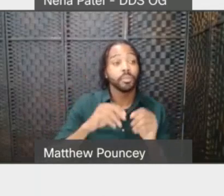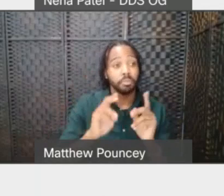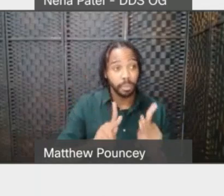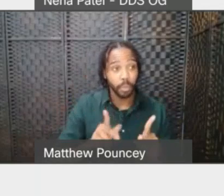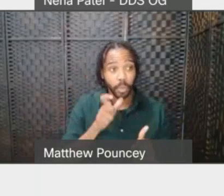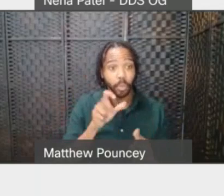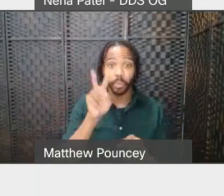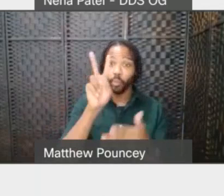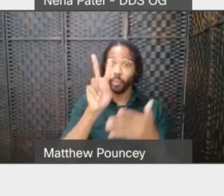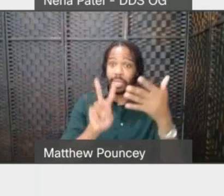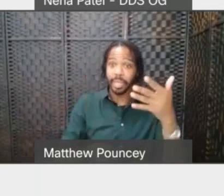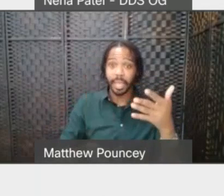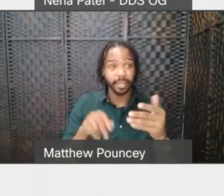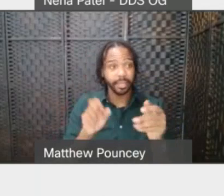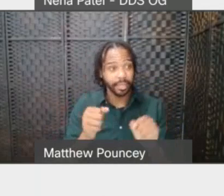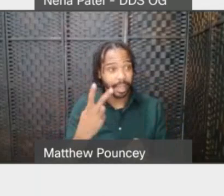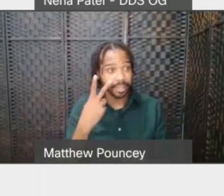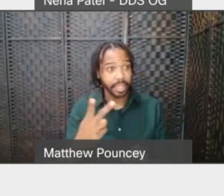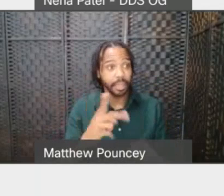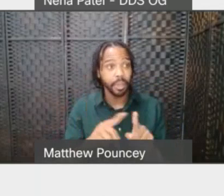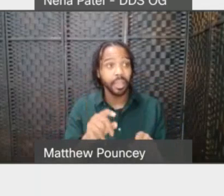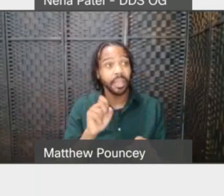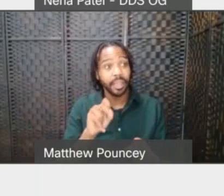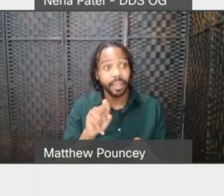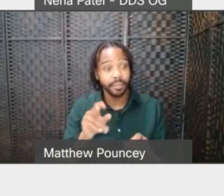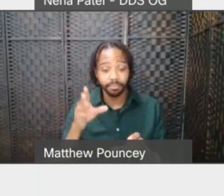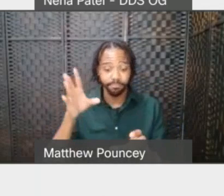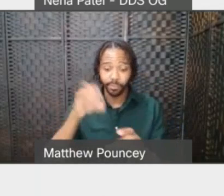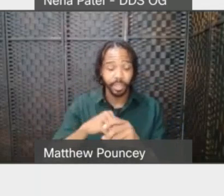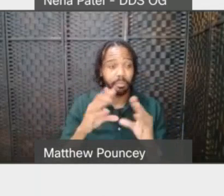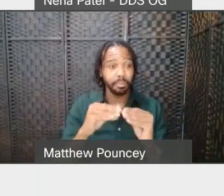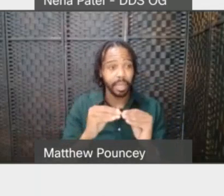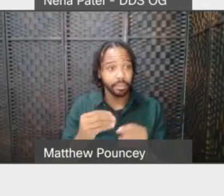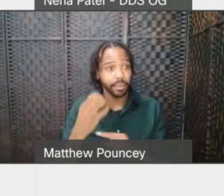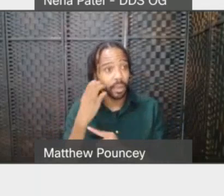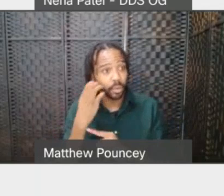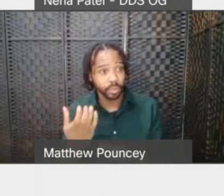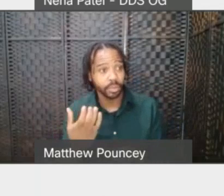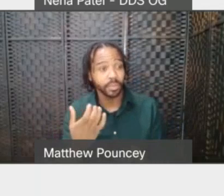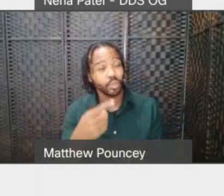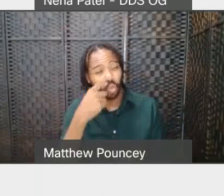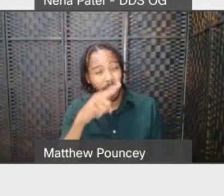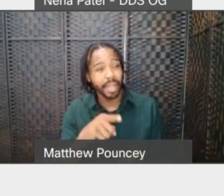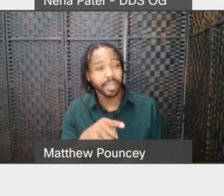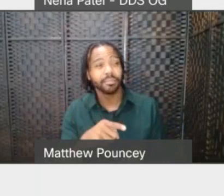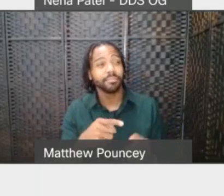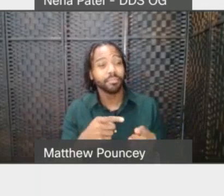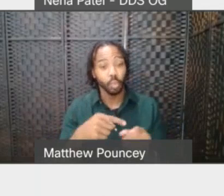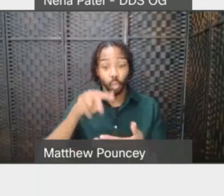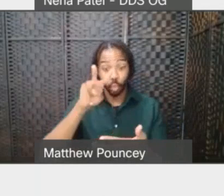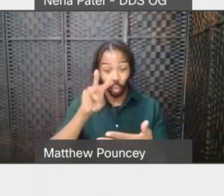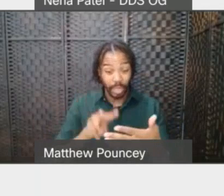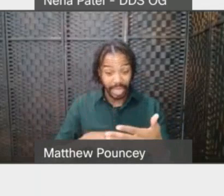what you're responding to, but people on their phone don't. So anytime you're responding to a question, can you read the question that you're responding to